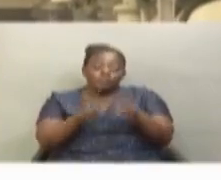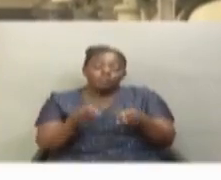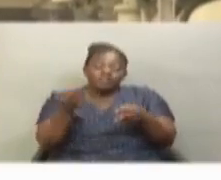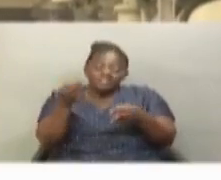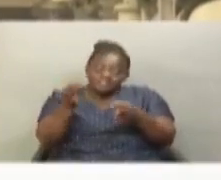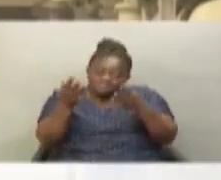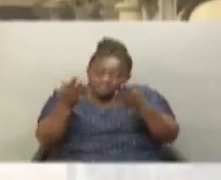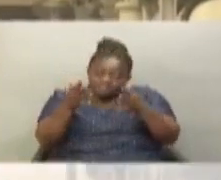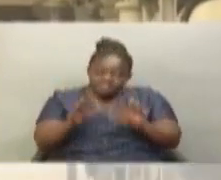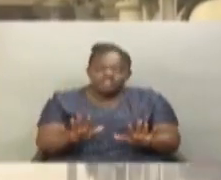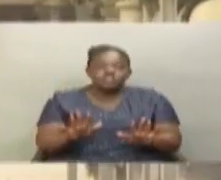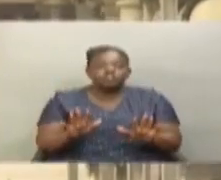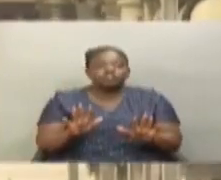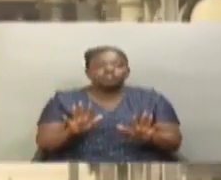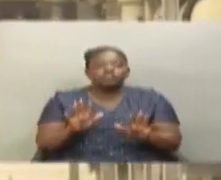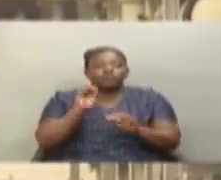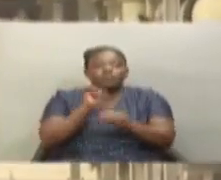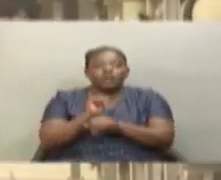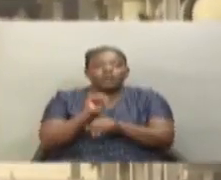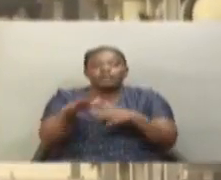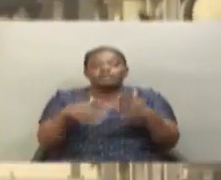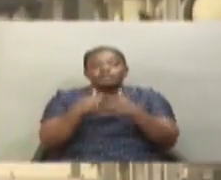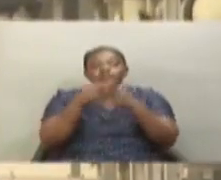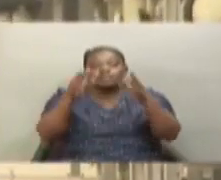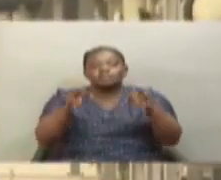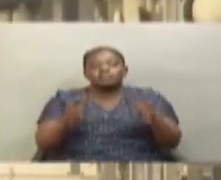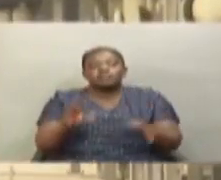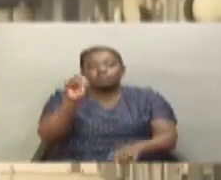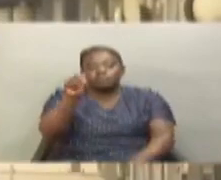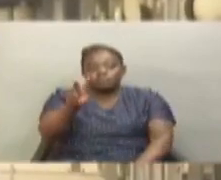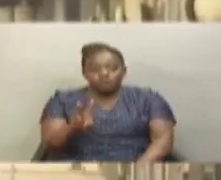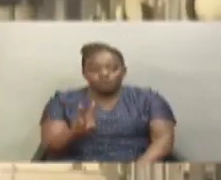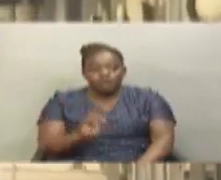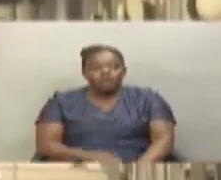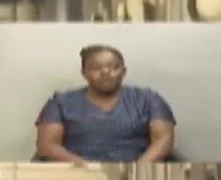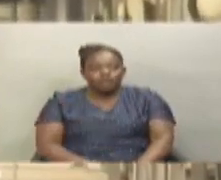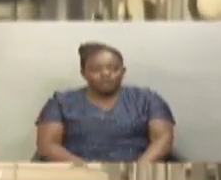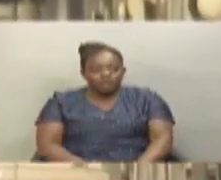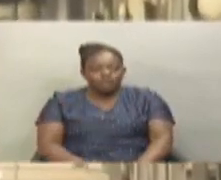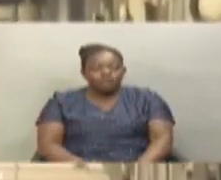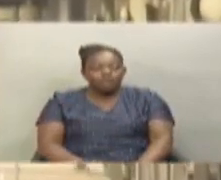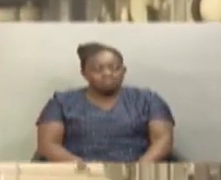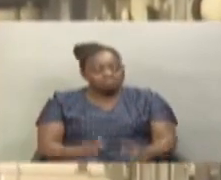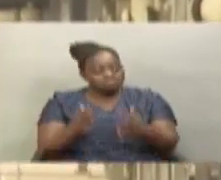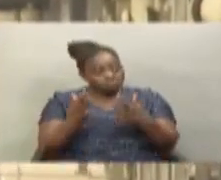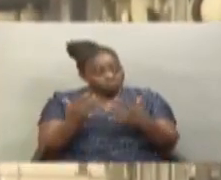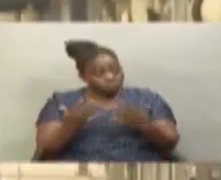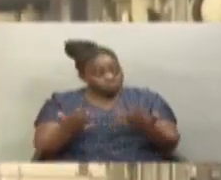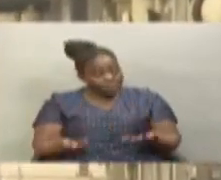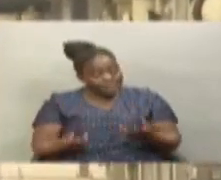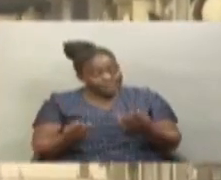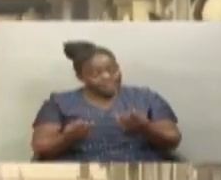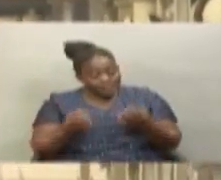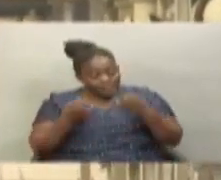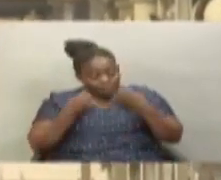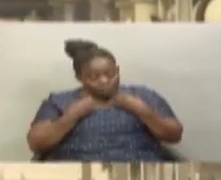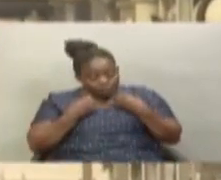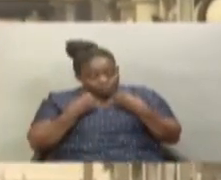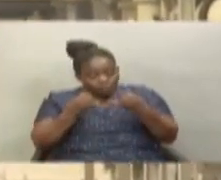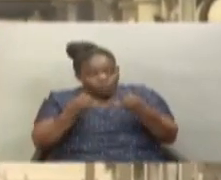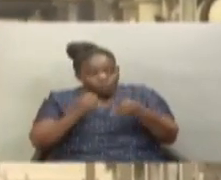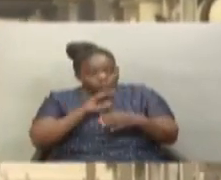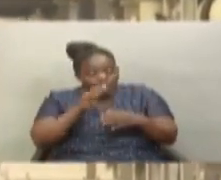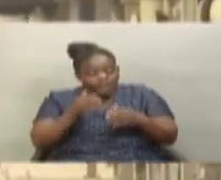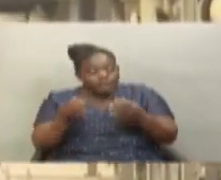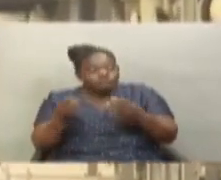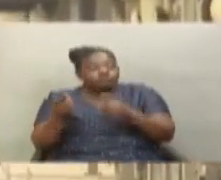byonna buli kimu kijabeera kirungi era tulinde batuwulire ddi gye balonchinga ddamu. Naye fengeje